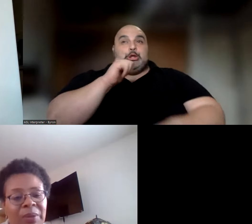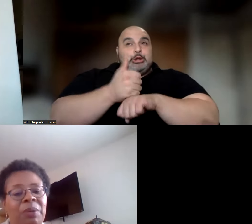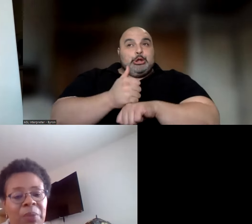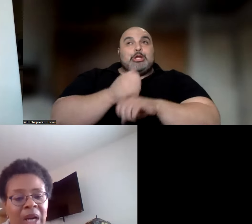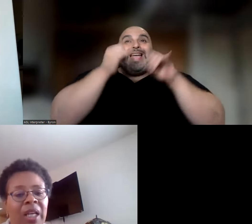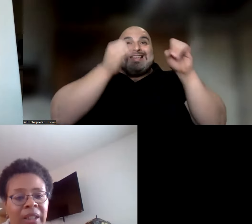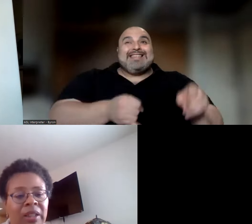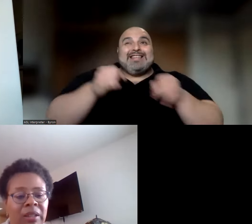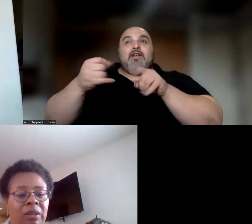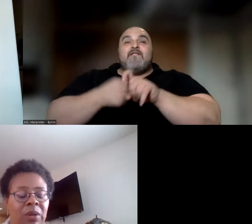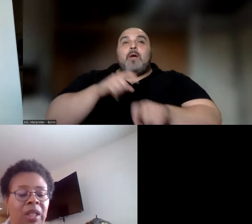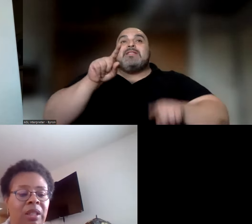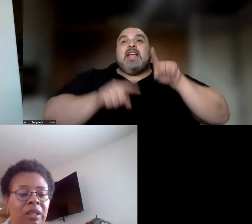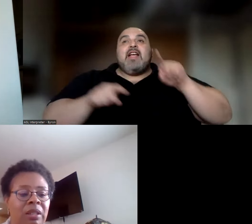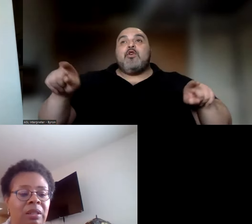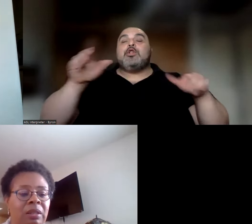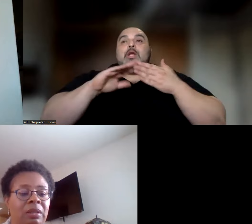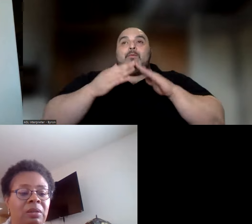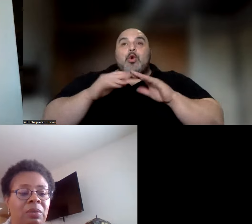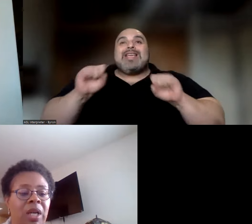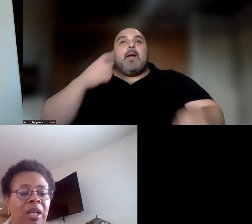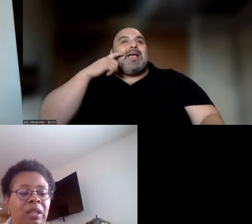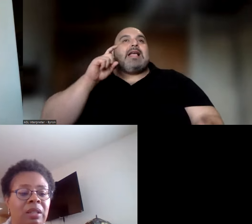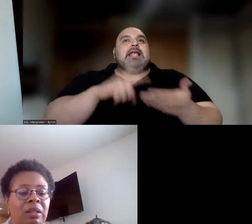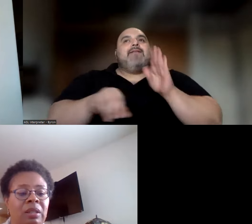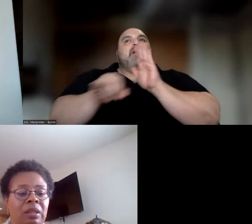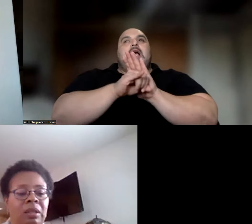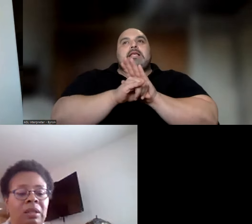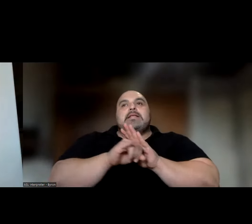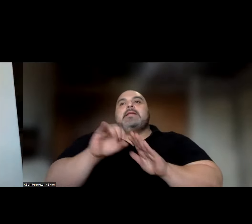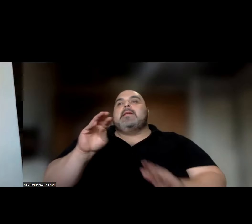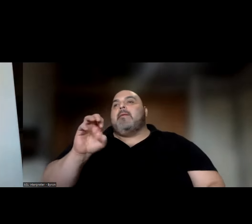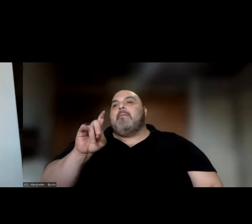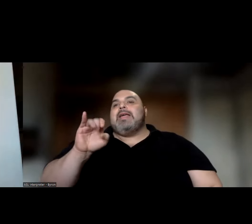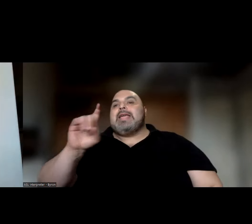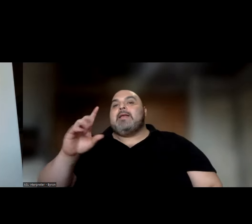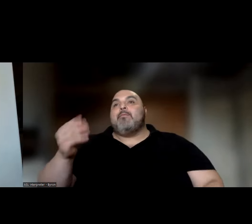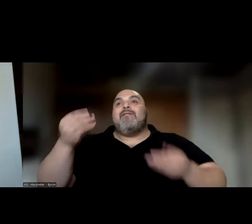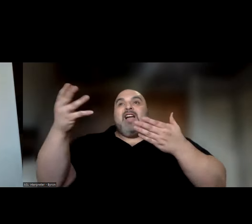from diverse communities can be identified as Medicaid providers of